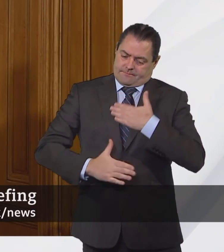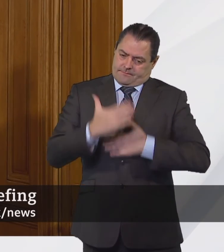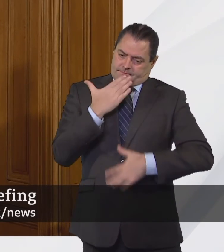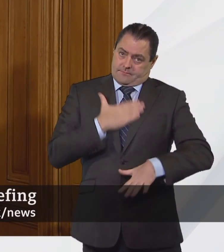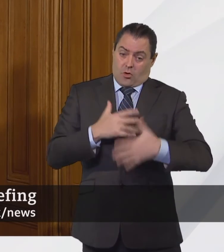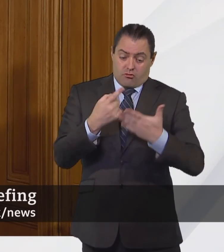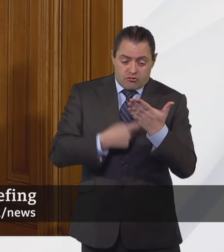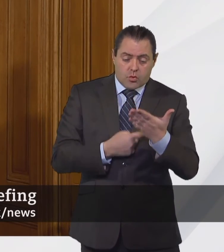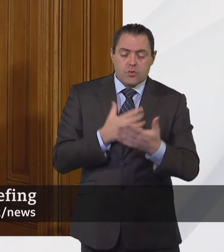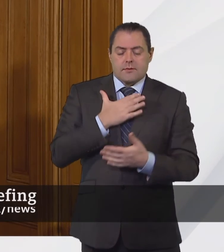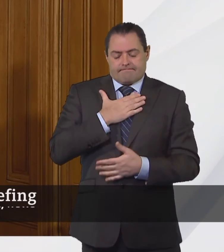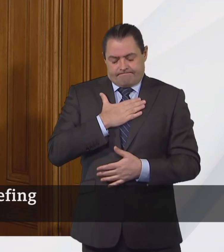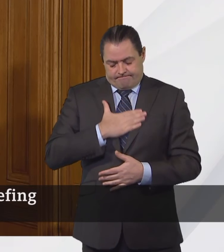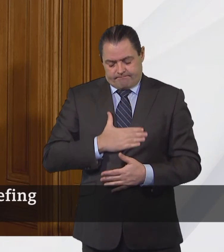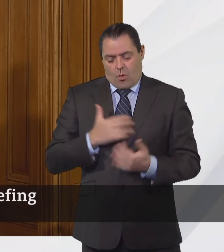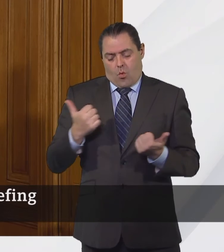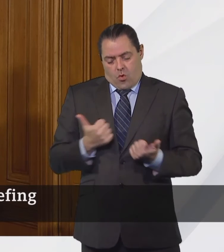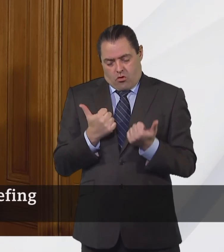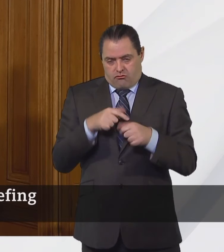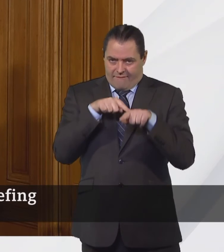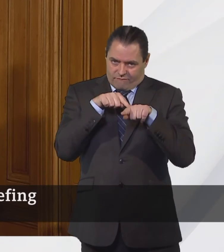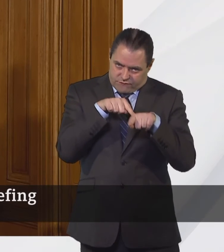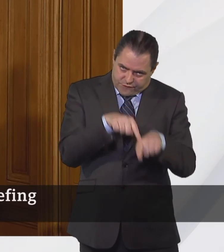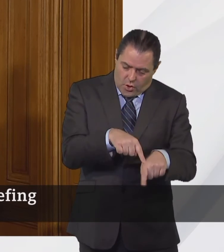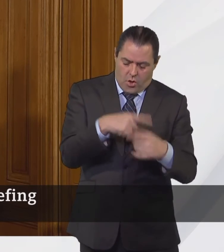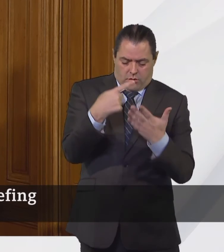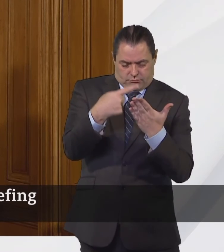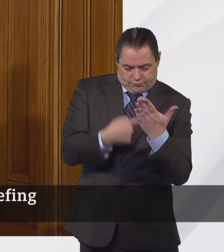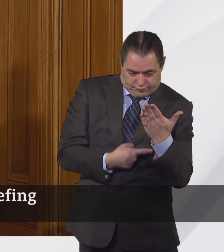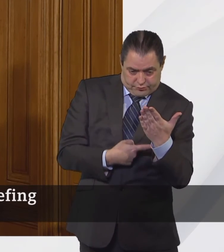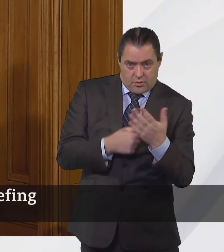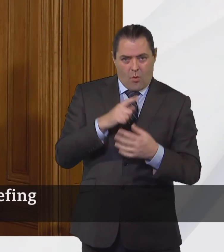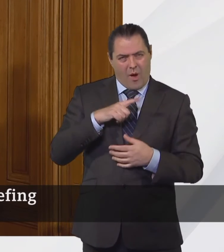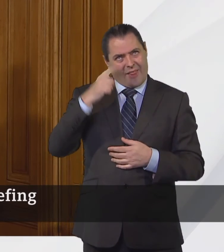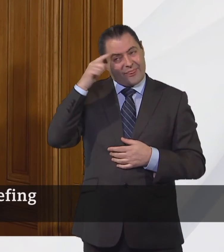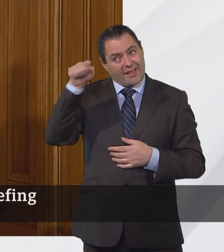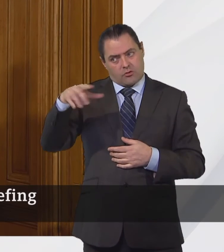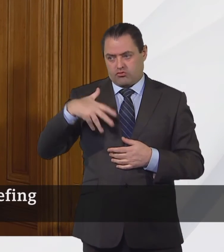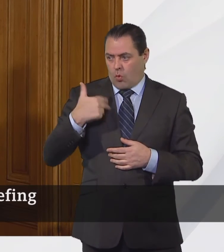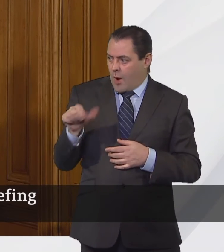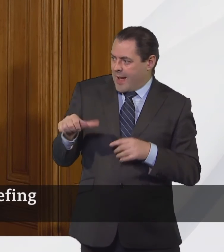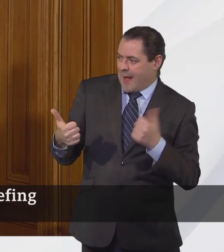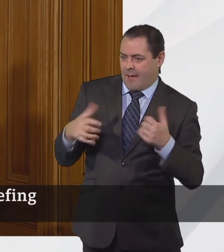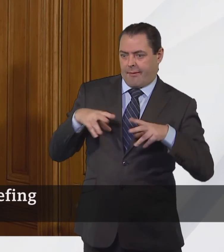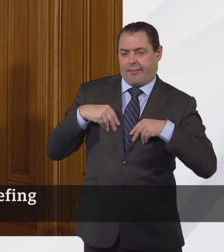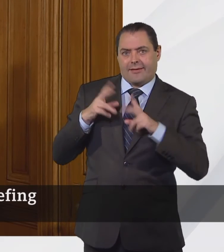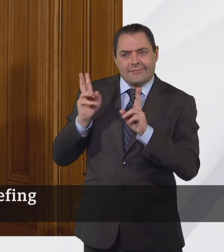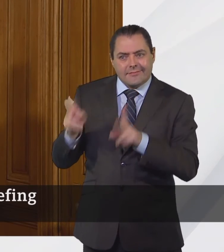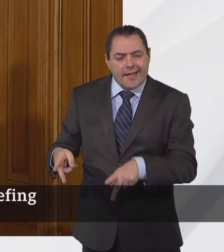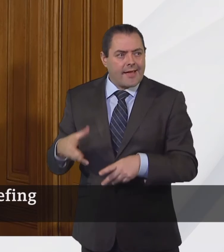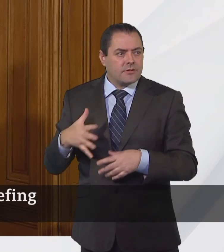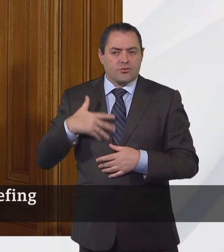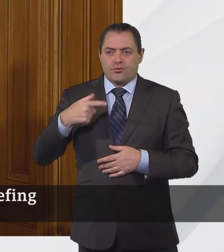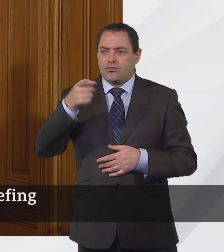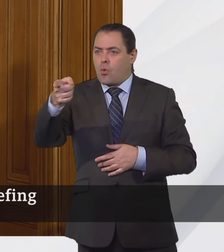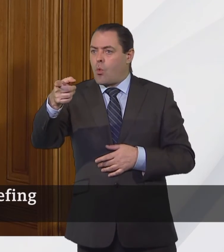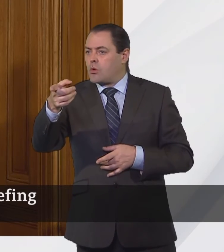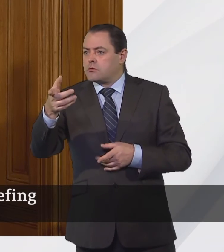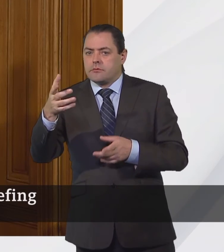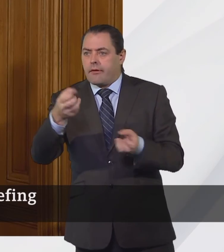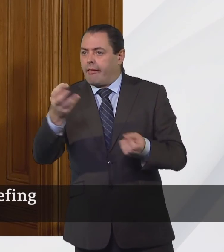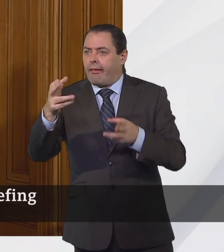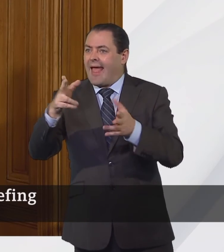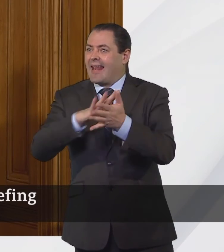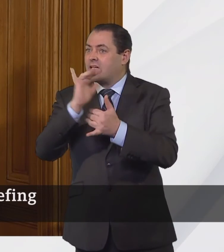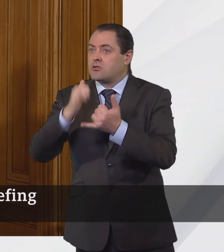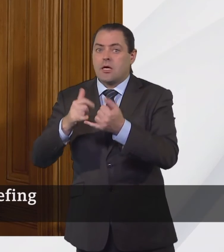this, and they're doing it to protect other people going to the NHS, other people, their neighbours, and they've done it all the way through, and I see no evidence they're going to